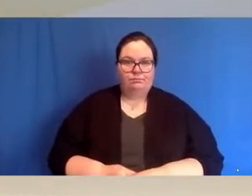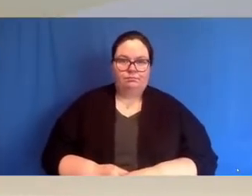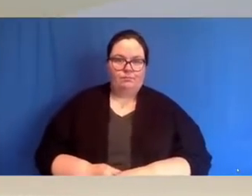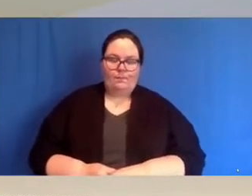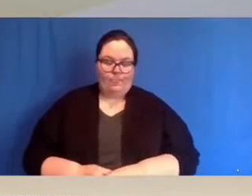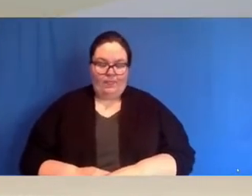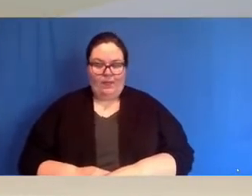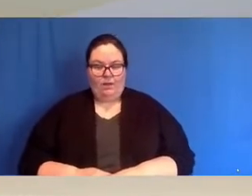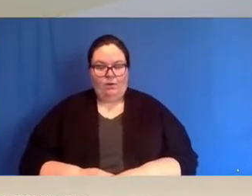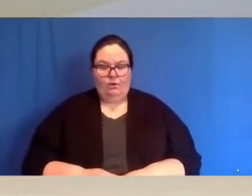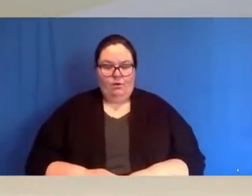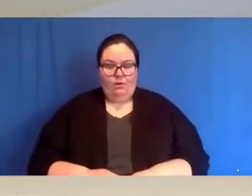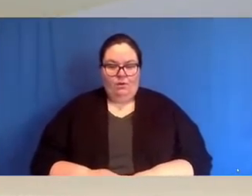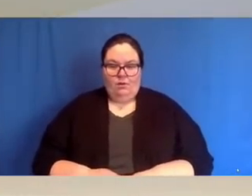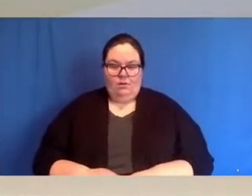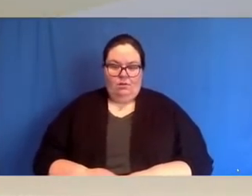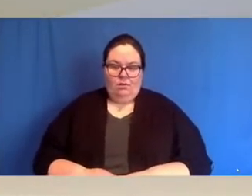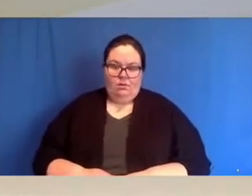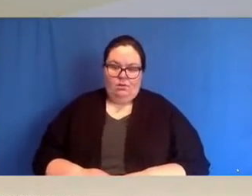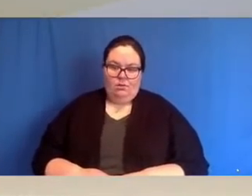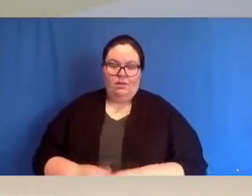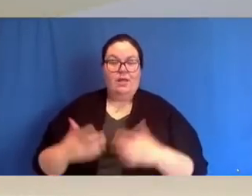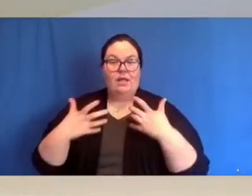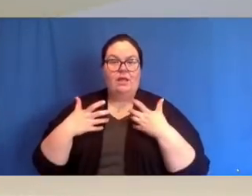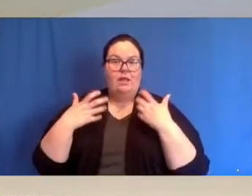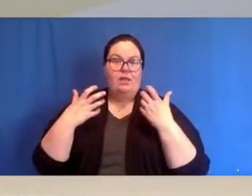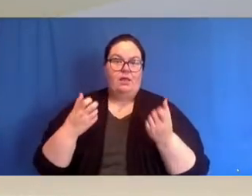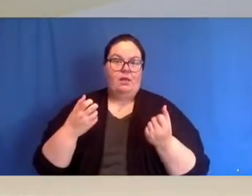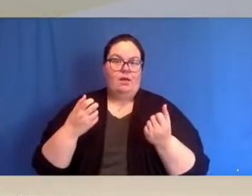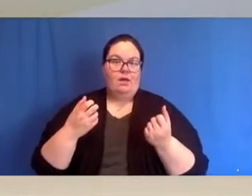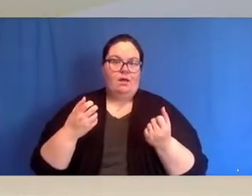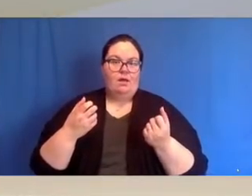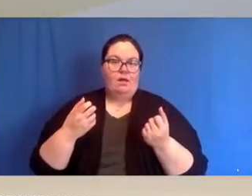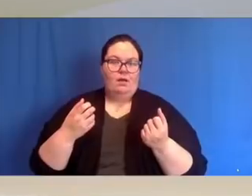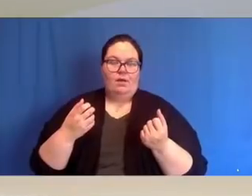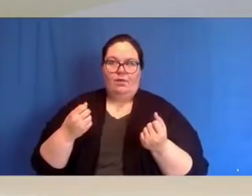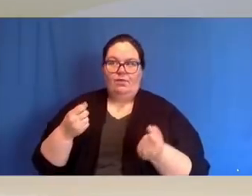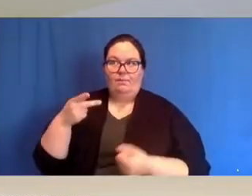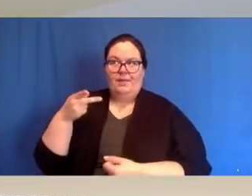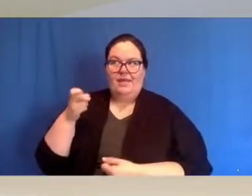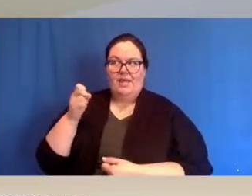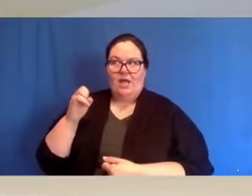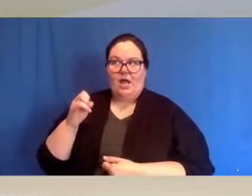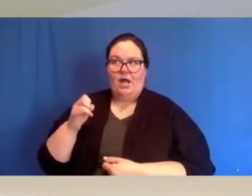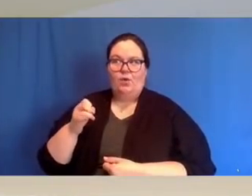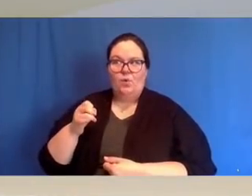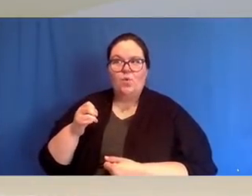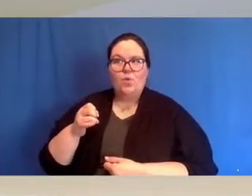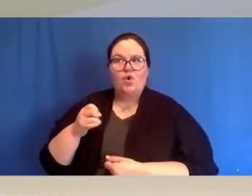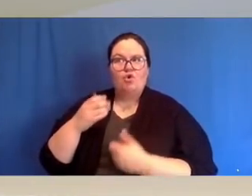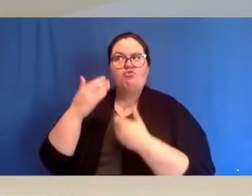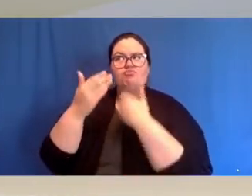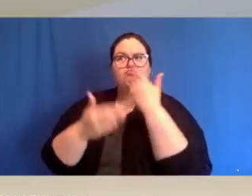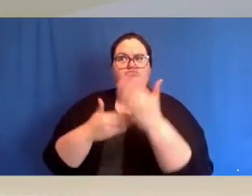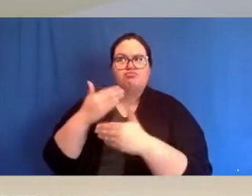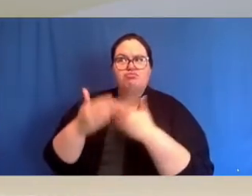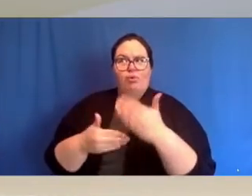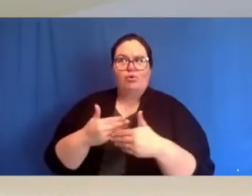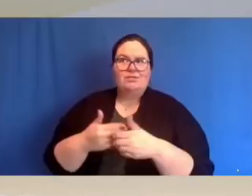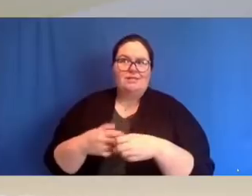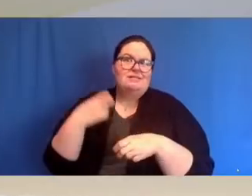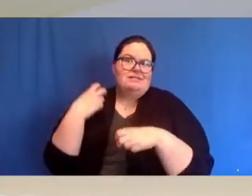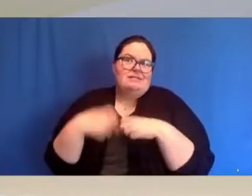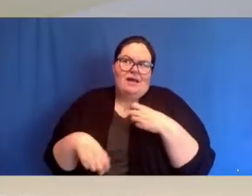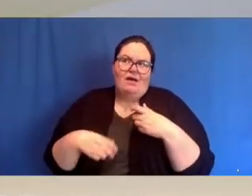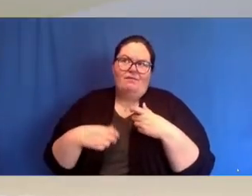Health PEI goes through a very, diligent process to make sure they have plans and processes available based on